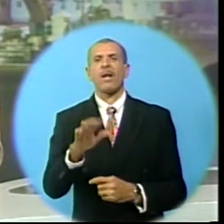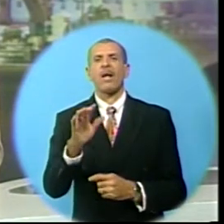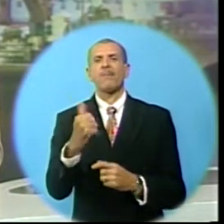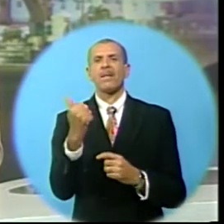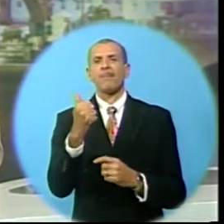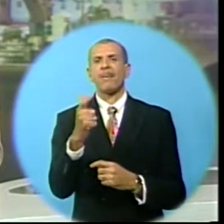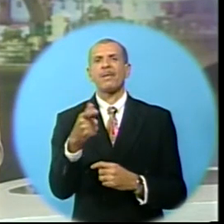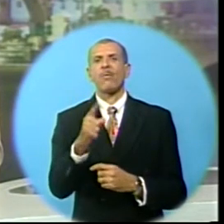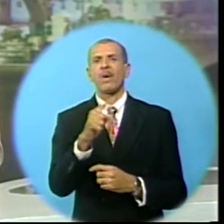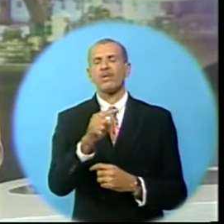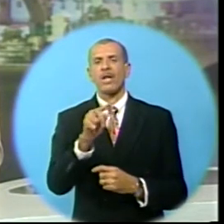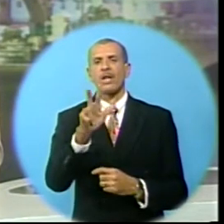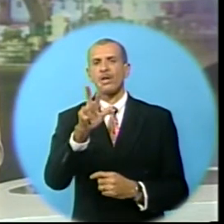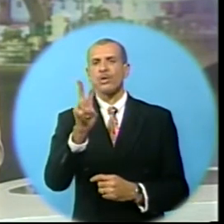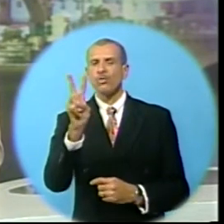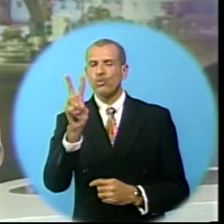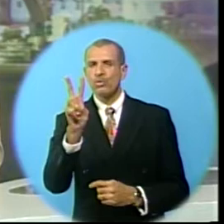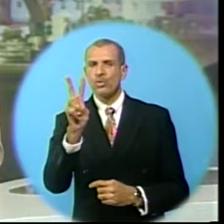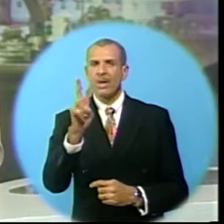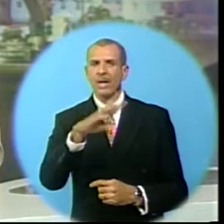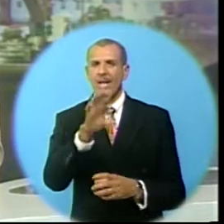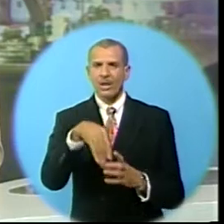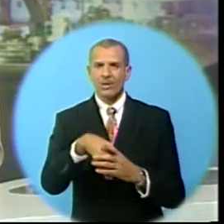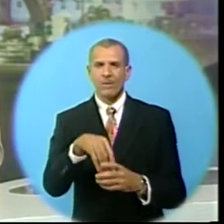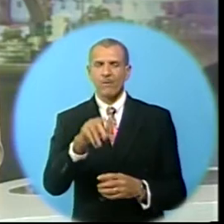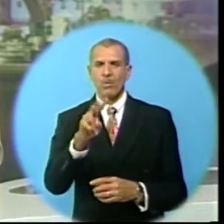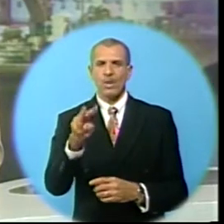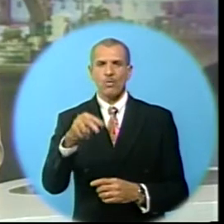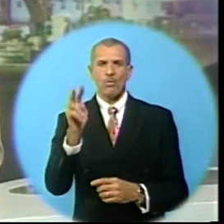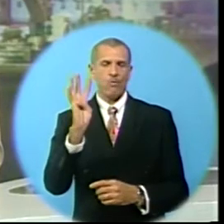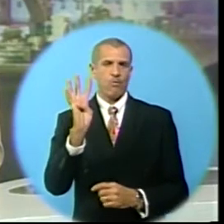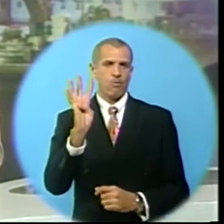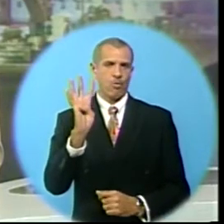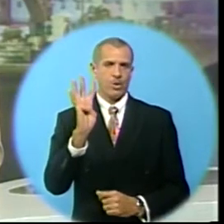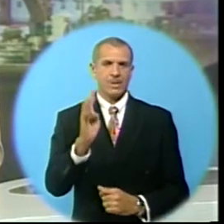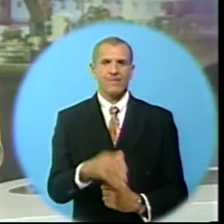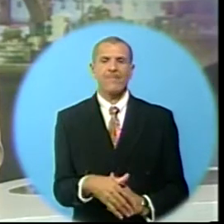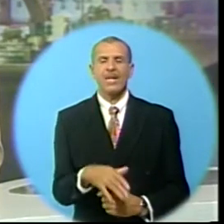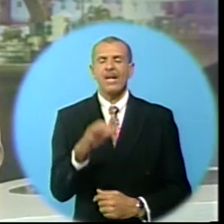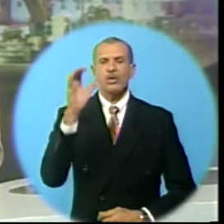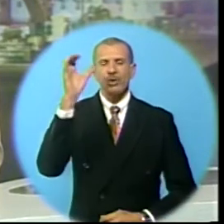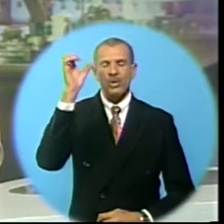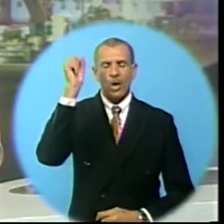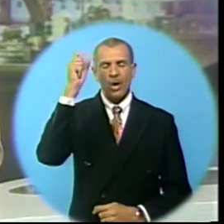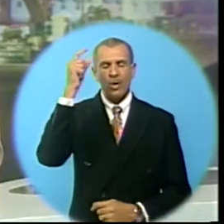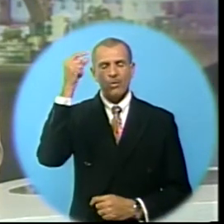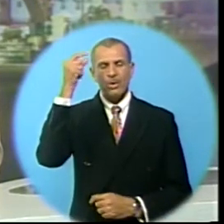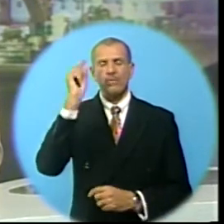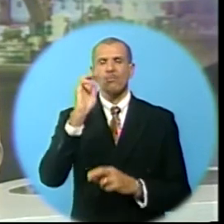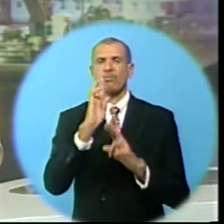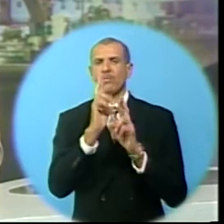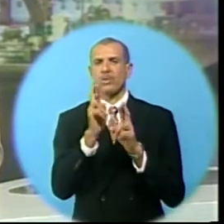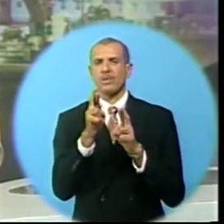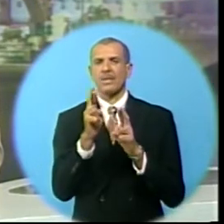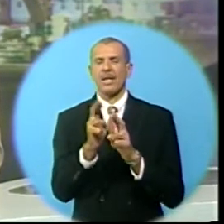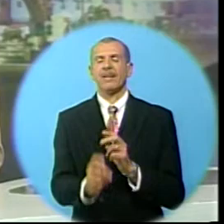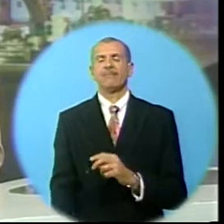Brathwaite's 132, inclusive of 22 fours. CBC's Sean Green reports on the pre-tee